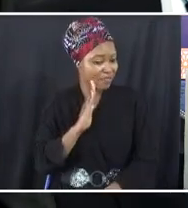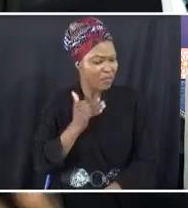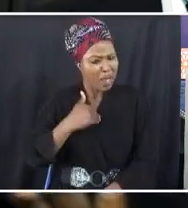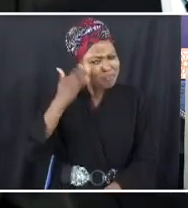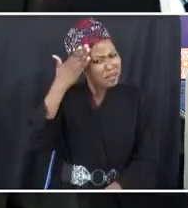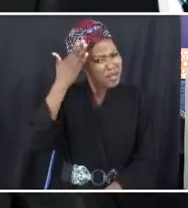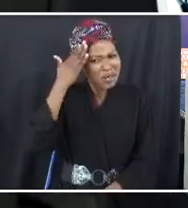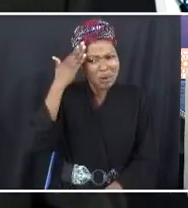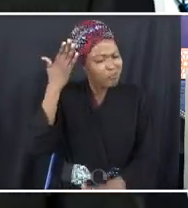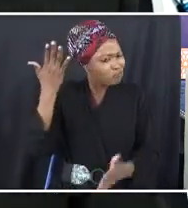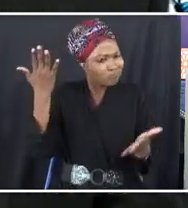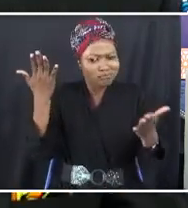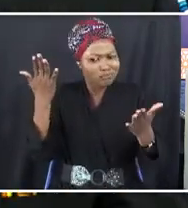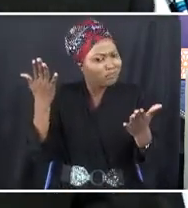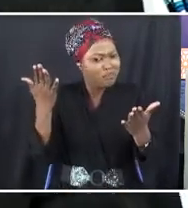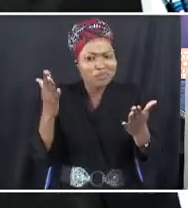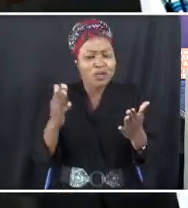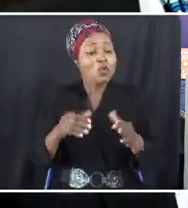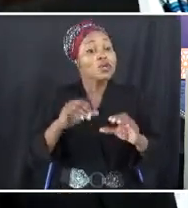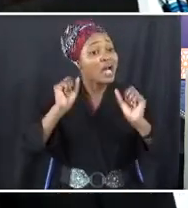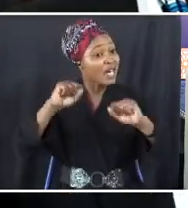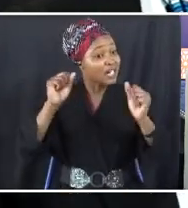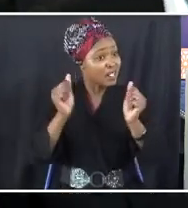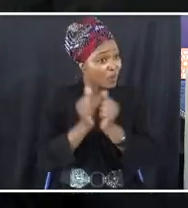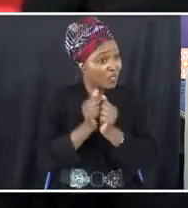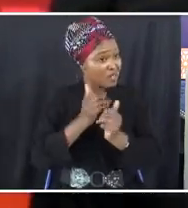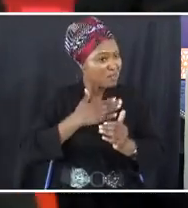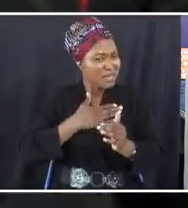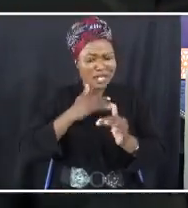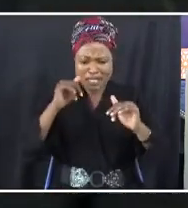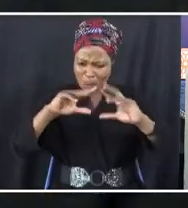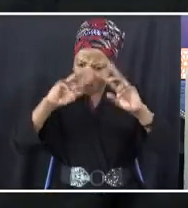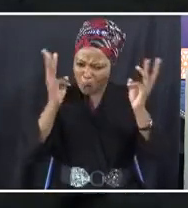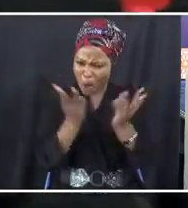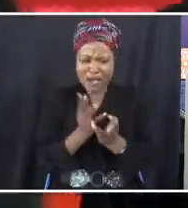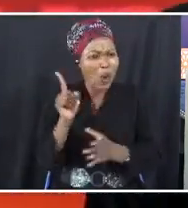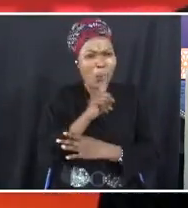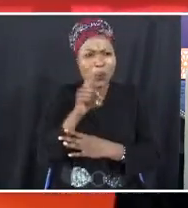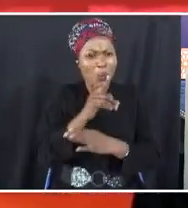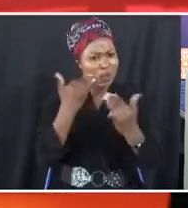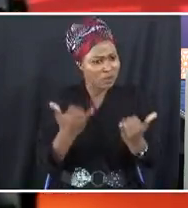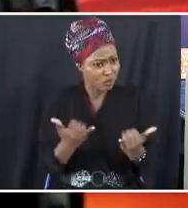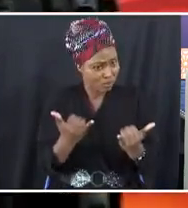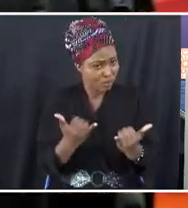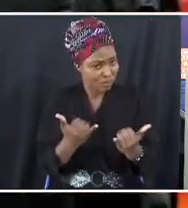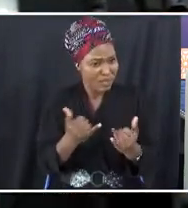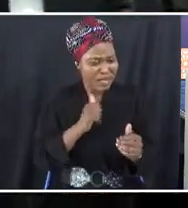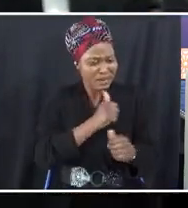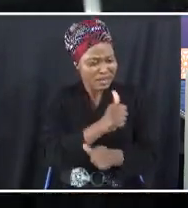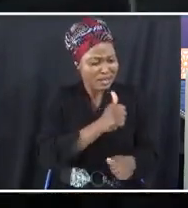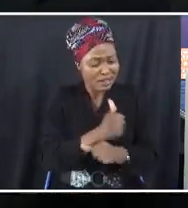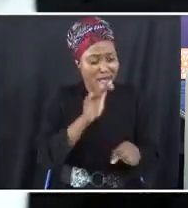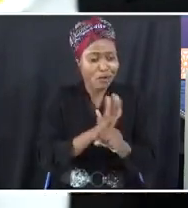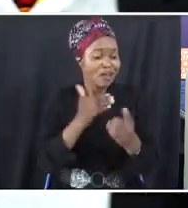don't know how many will agree with me that the world is a cruel place, especially in the present time.